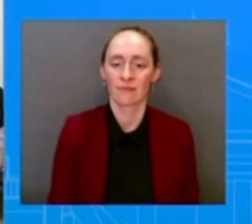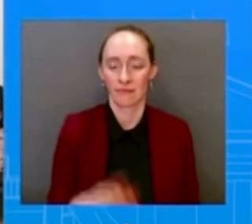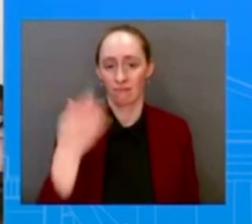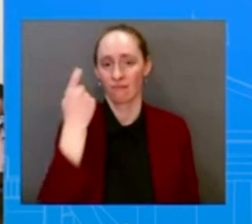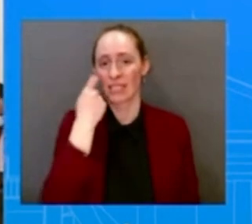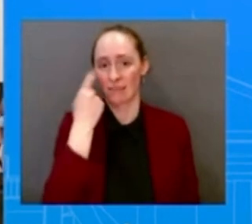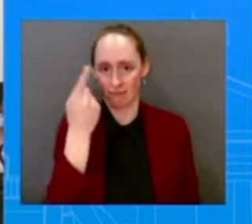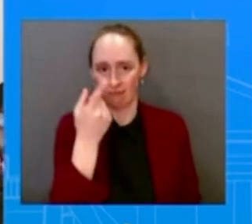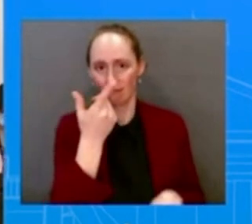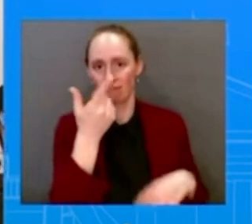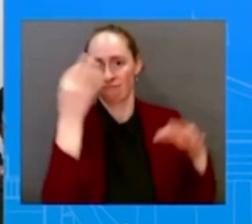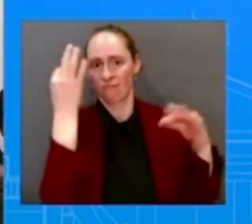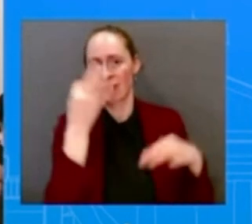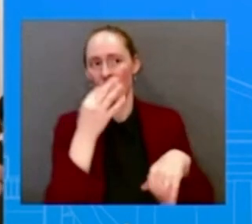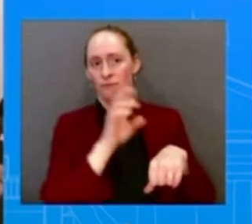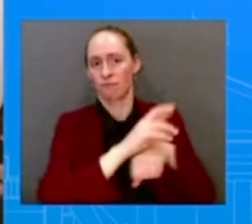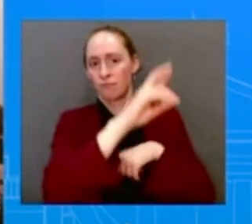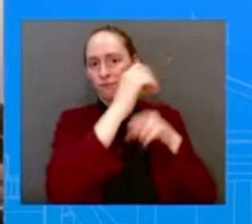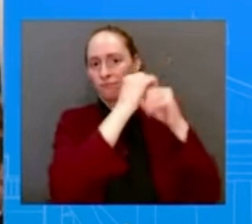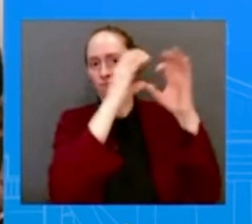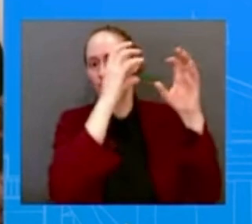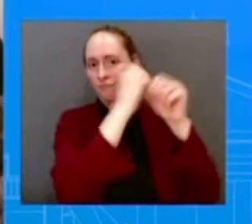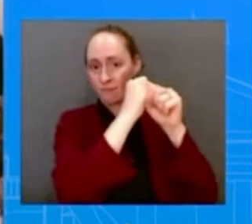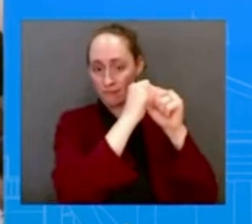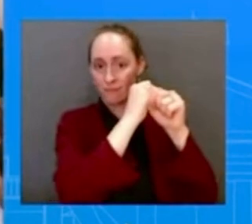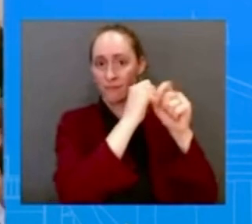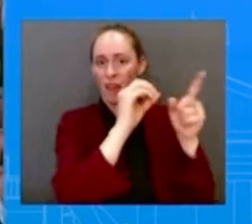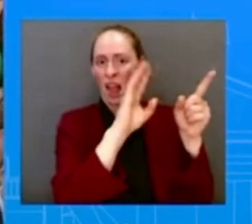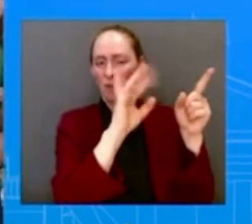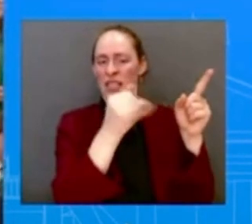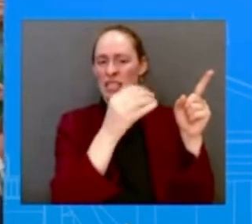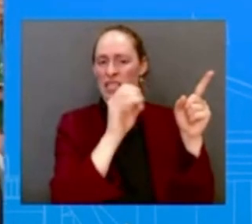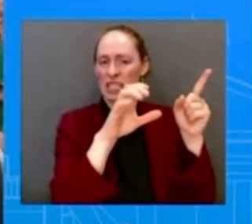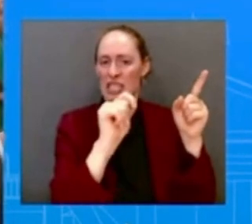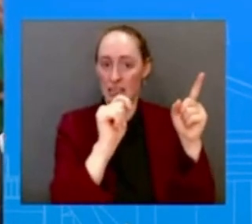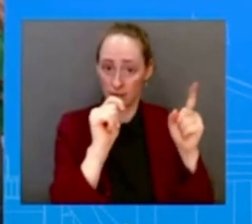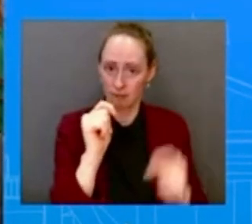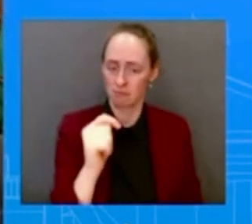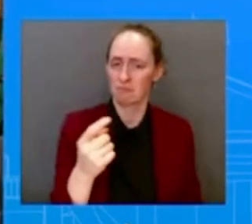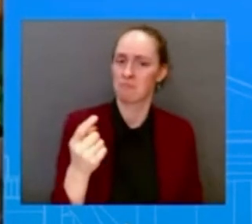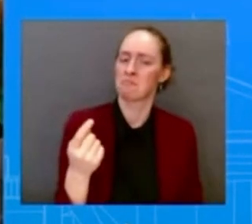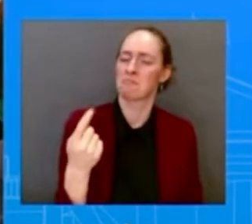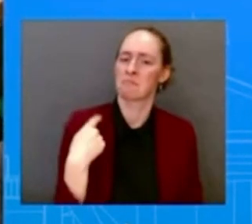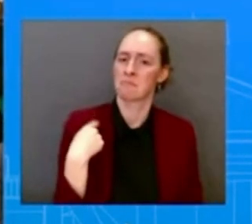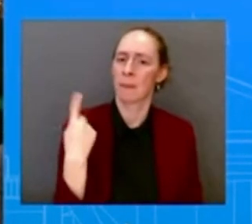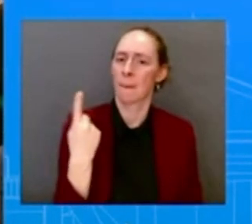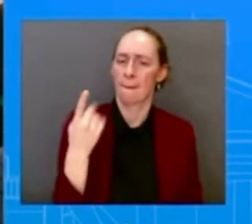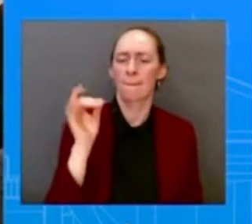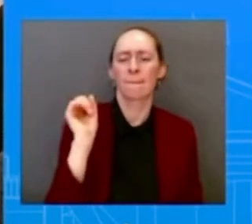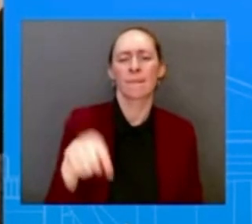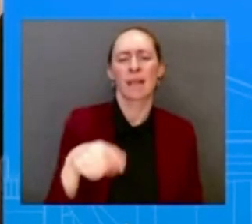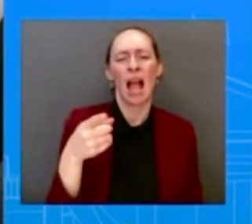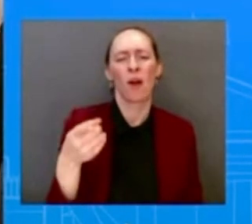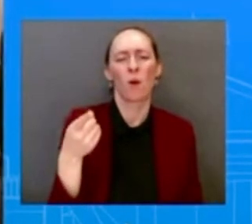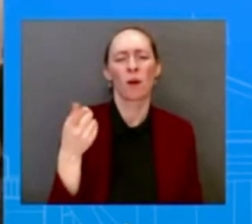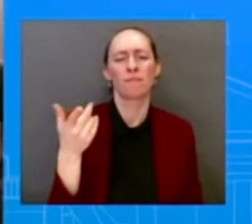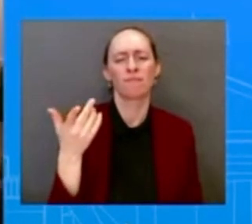ongoing over the course of the past 2 weeks on the diplomatic side of things? I know that the Defense Secretary says